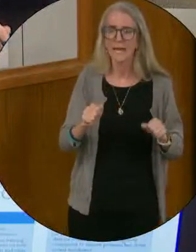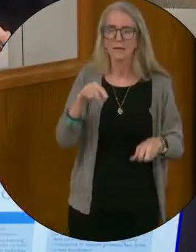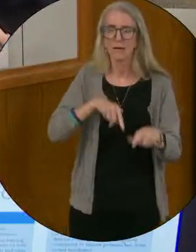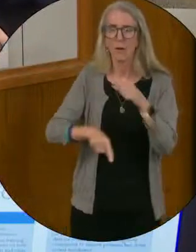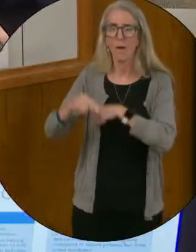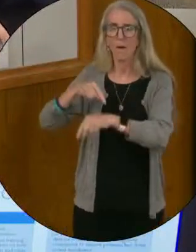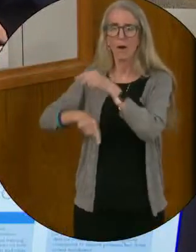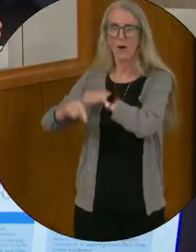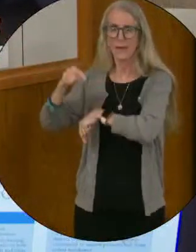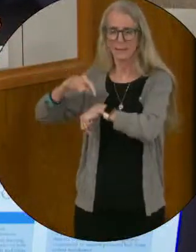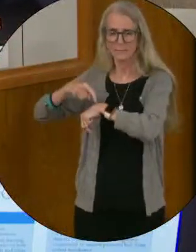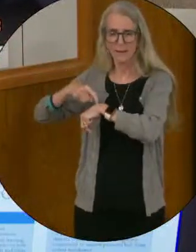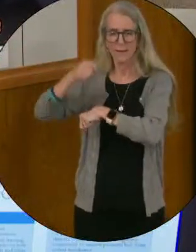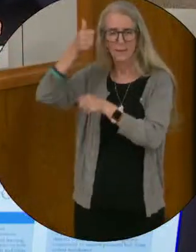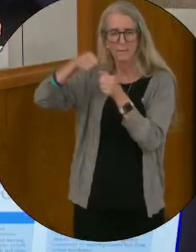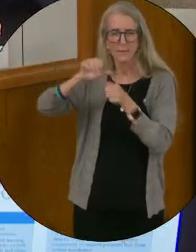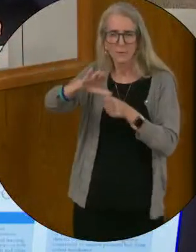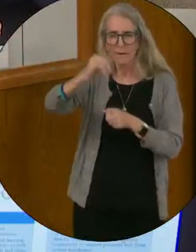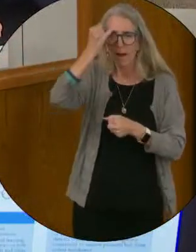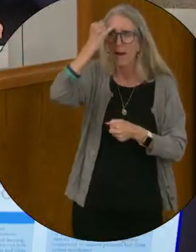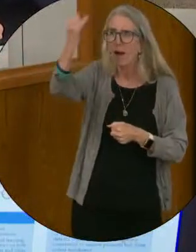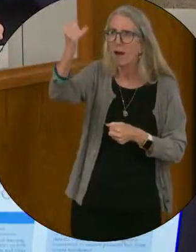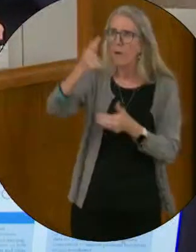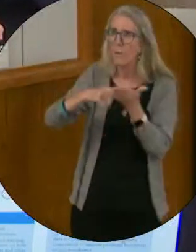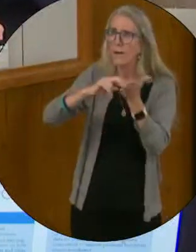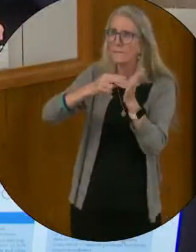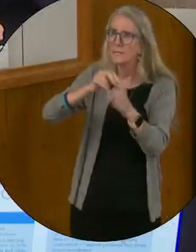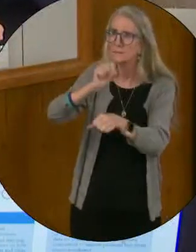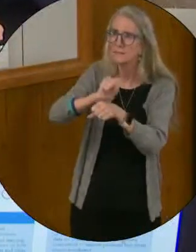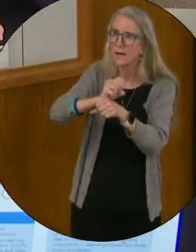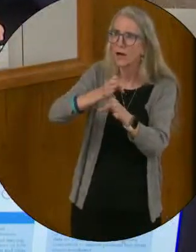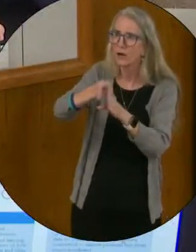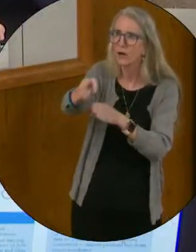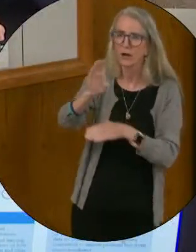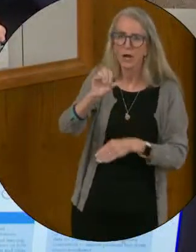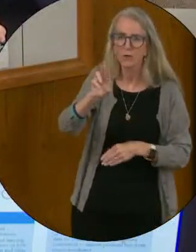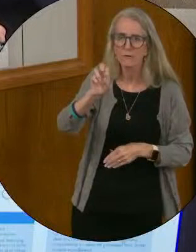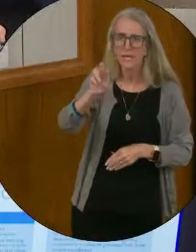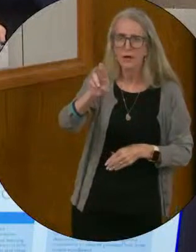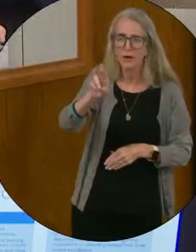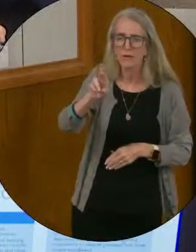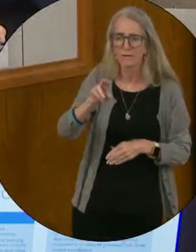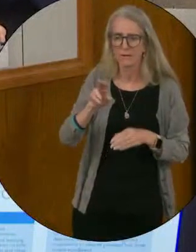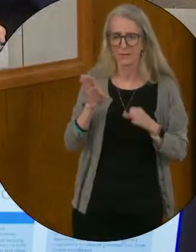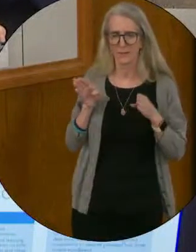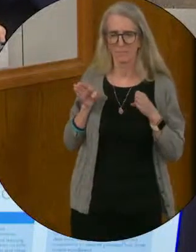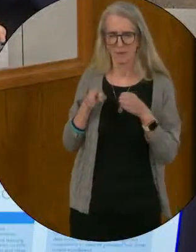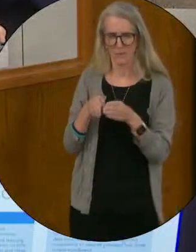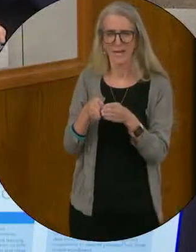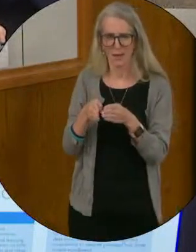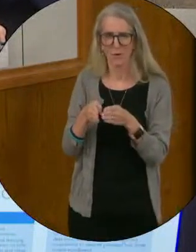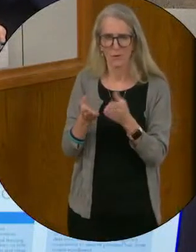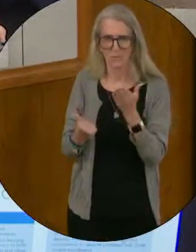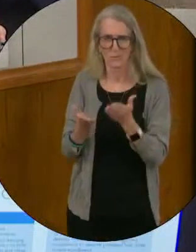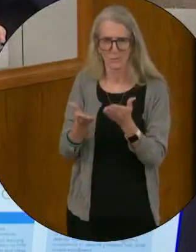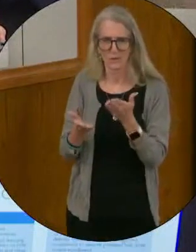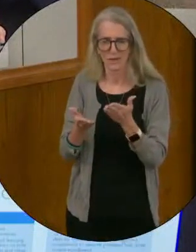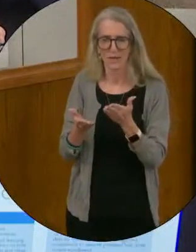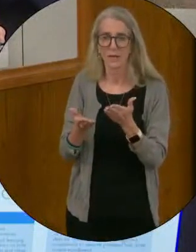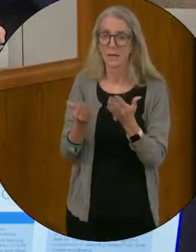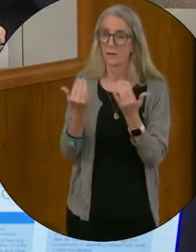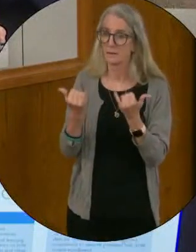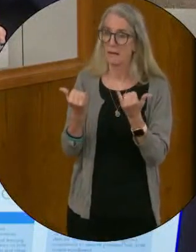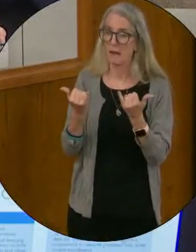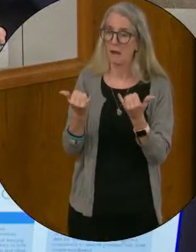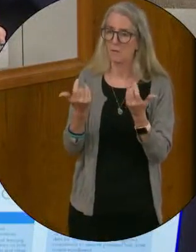remember about what your ideas were of careers, it was very, very narrow. And I think that what we're trying to do is